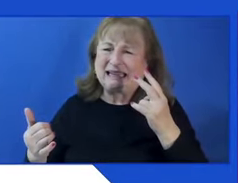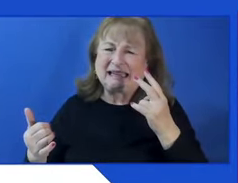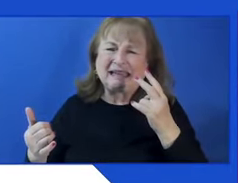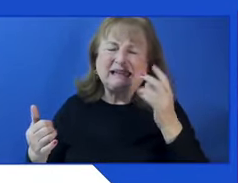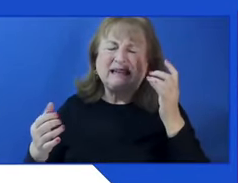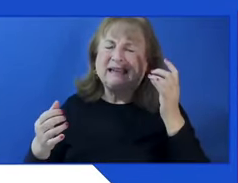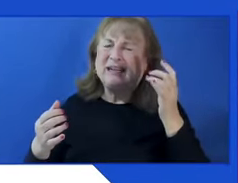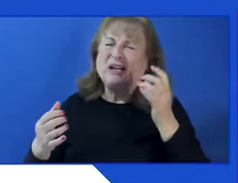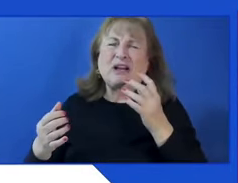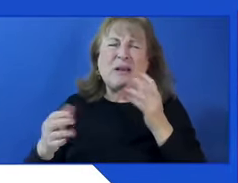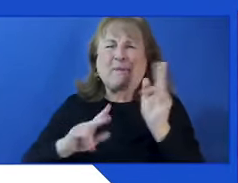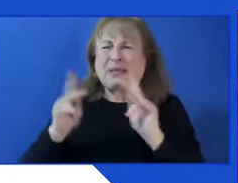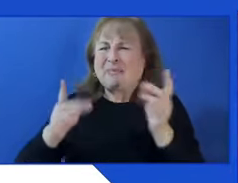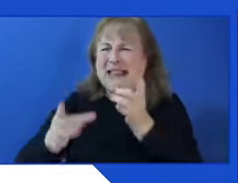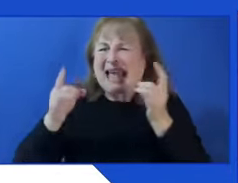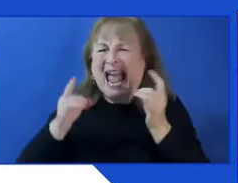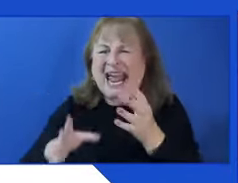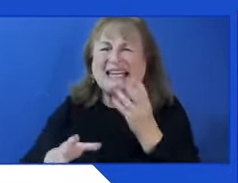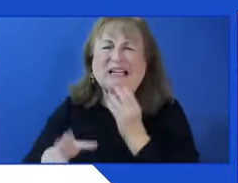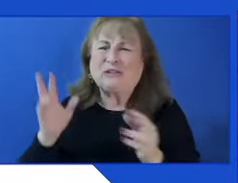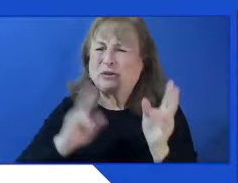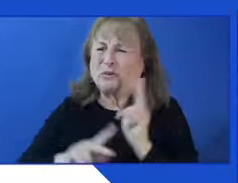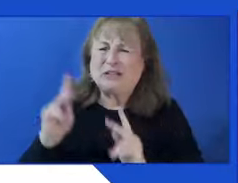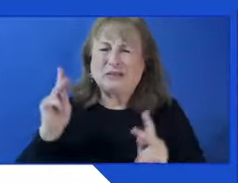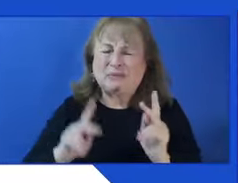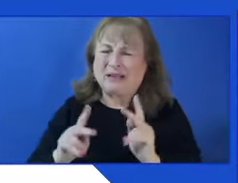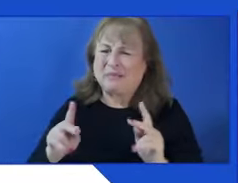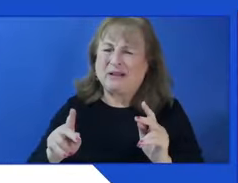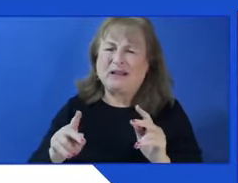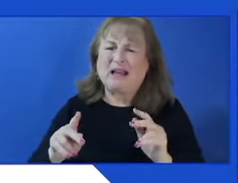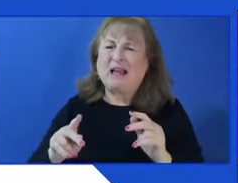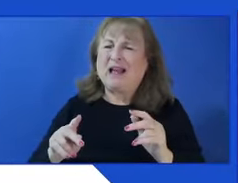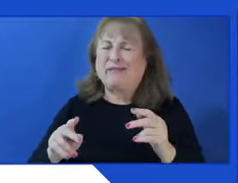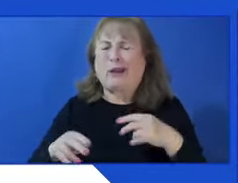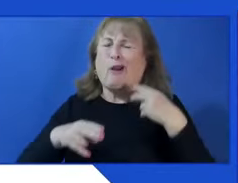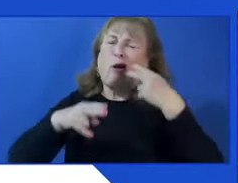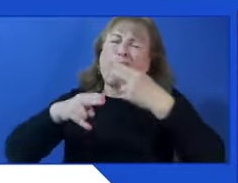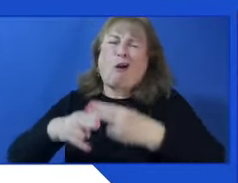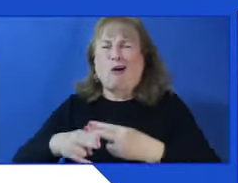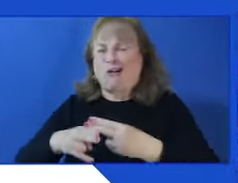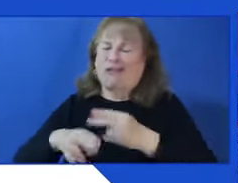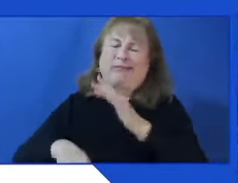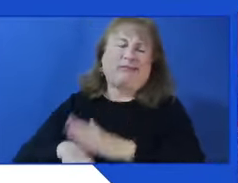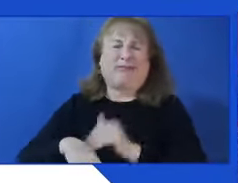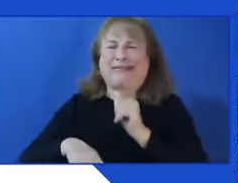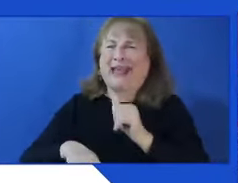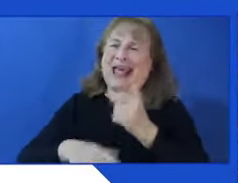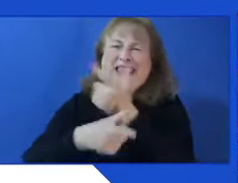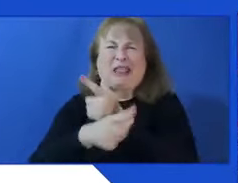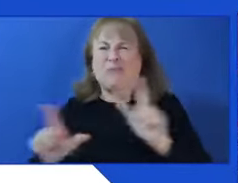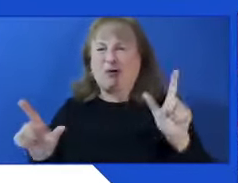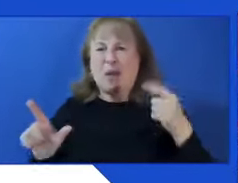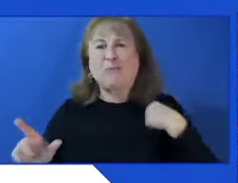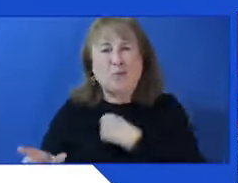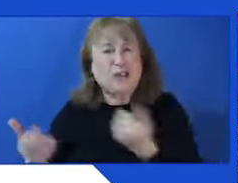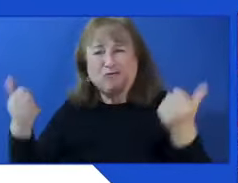Jew hatred being disguised as a noble call for liberation, and we reject it.